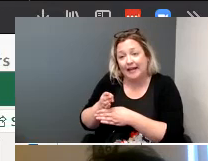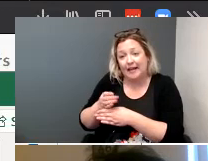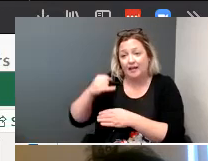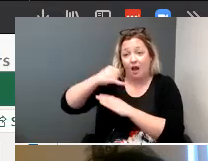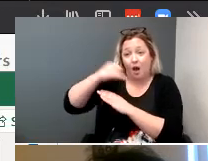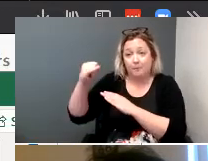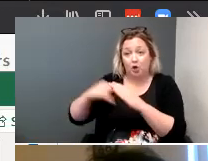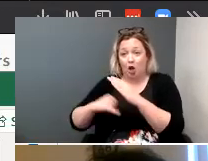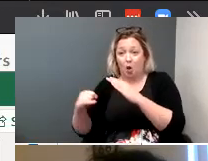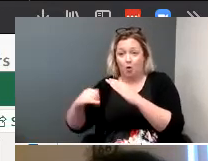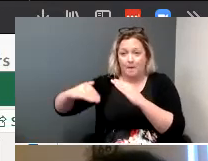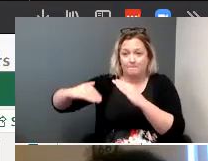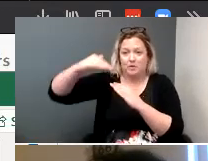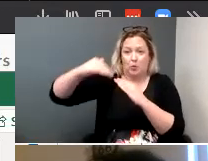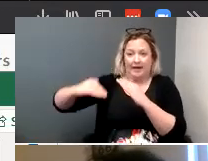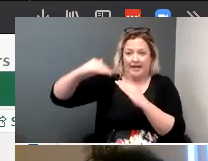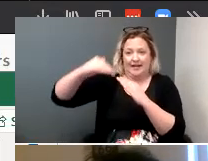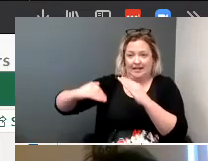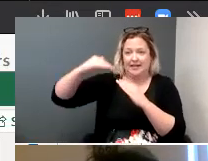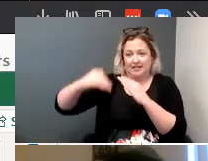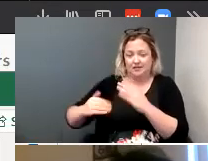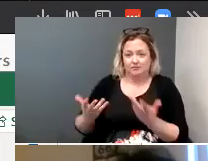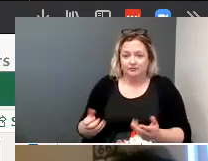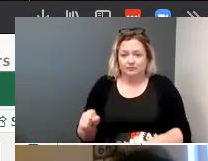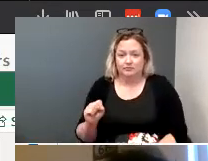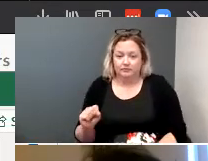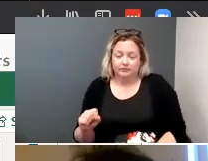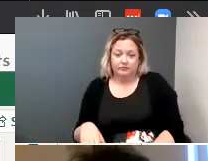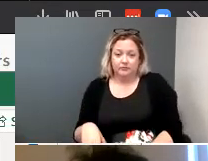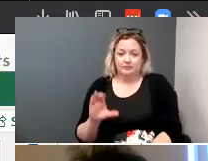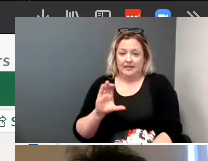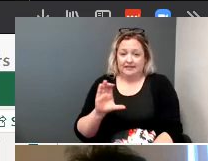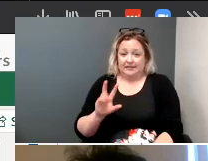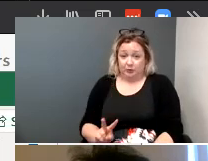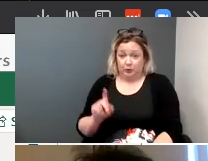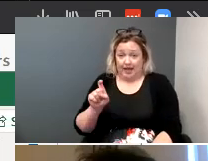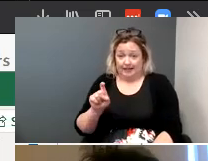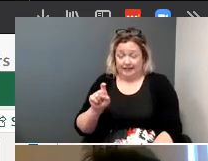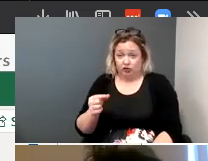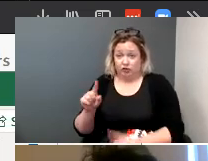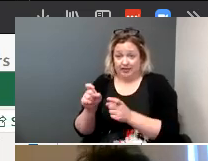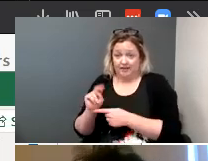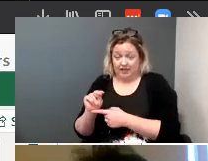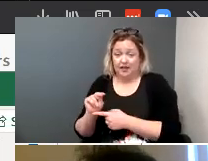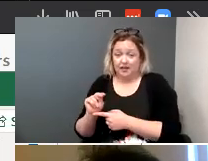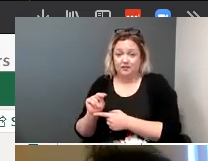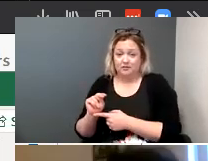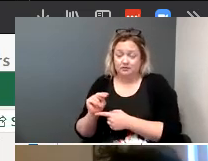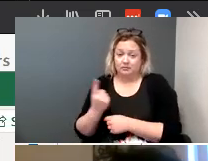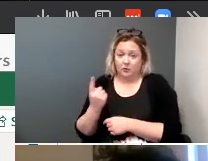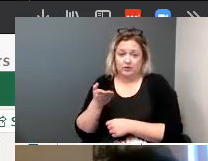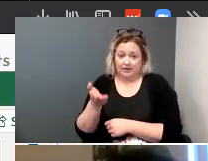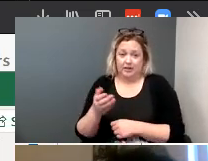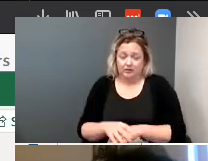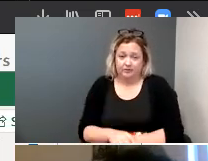C1 of g of n and C2 of g of n, our algorithm will always be within this bounds. But one thing to